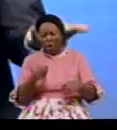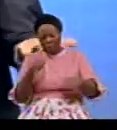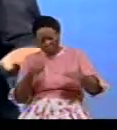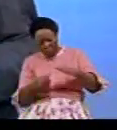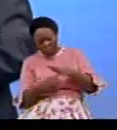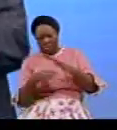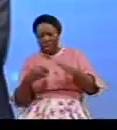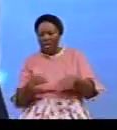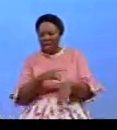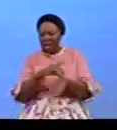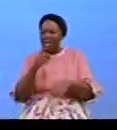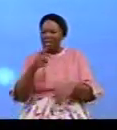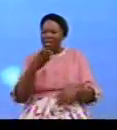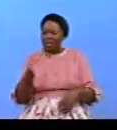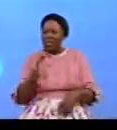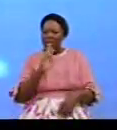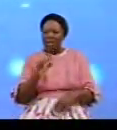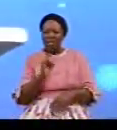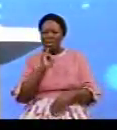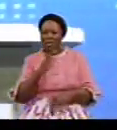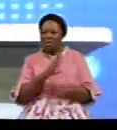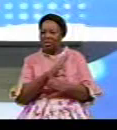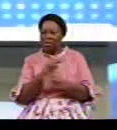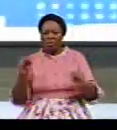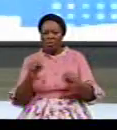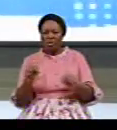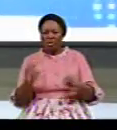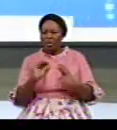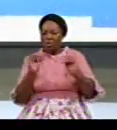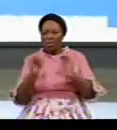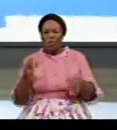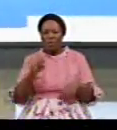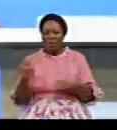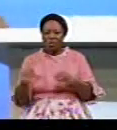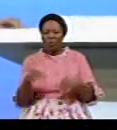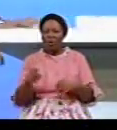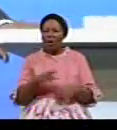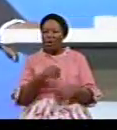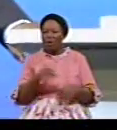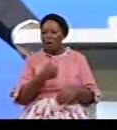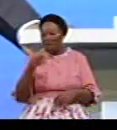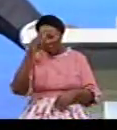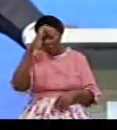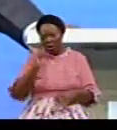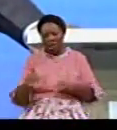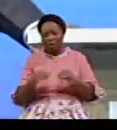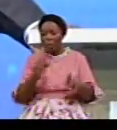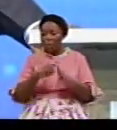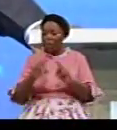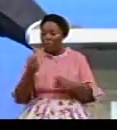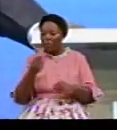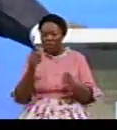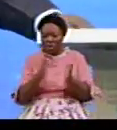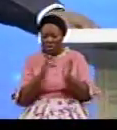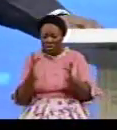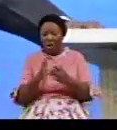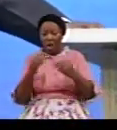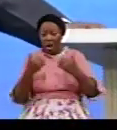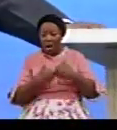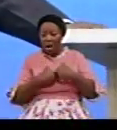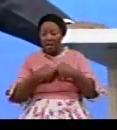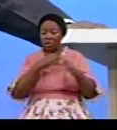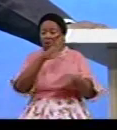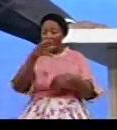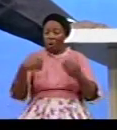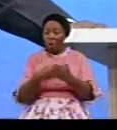their God. When they are sick, I will be their God. When they are tormented, I'll be their God. When they are oppressed, I'll